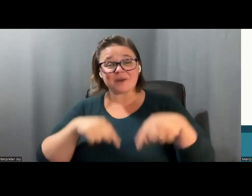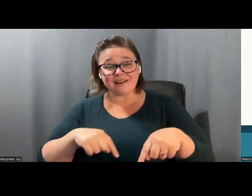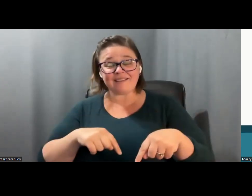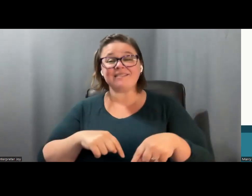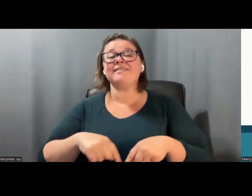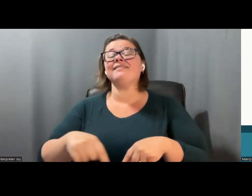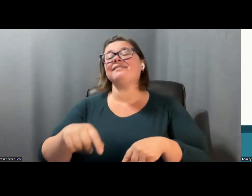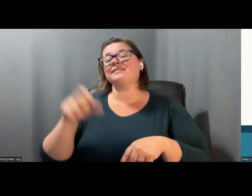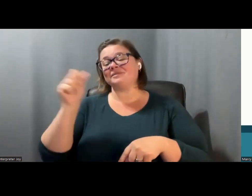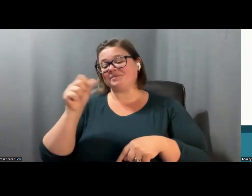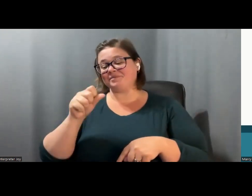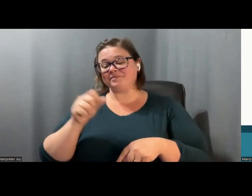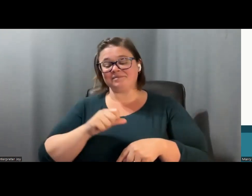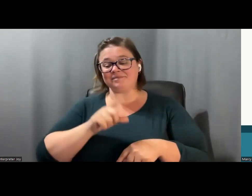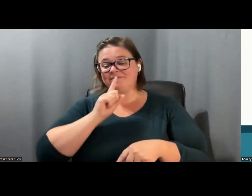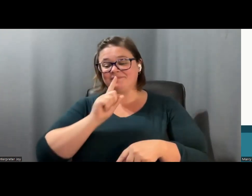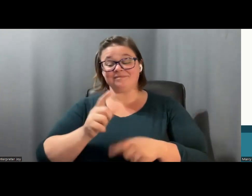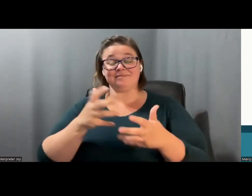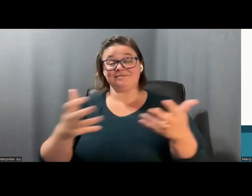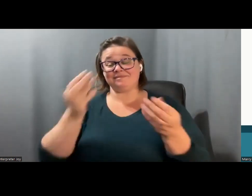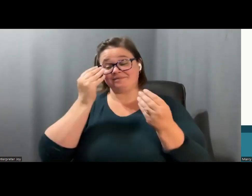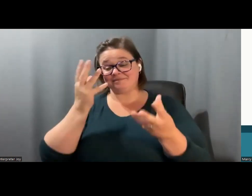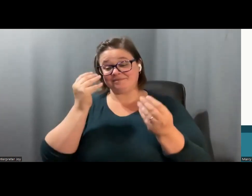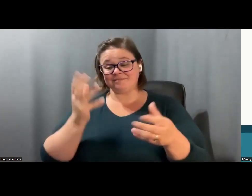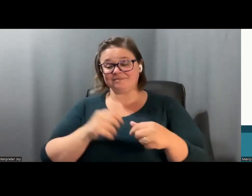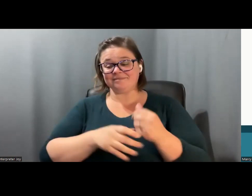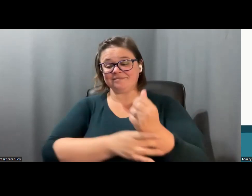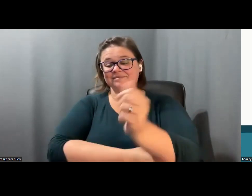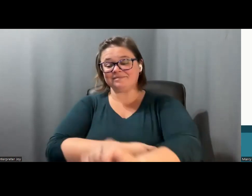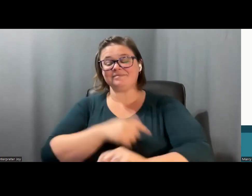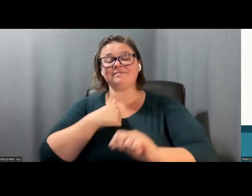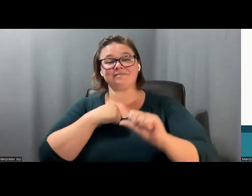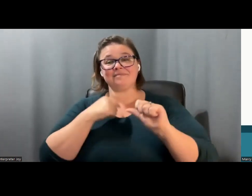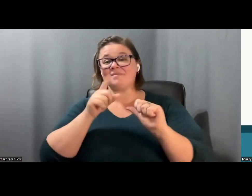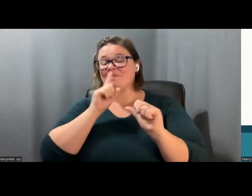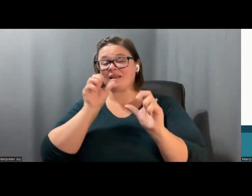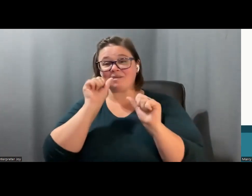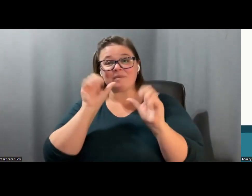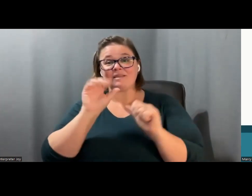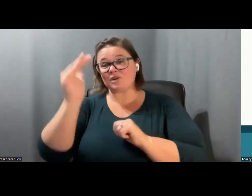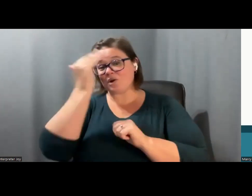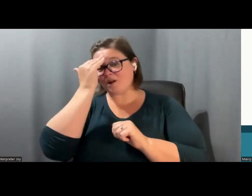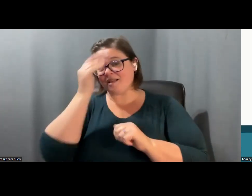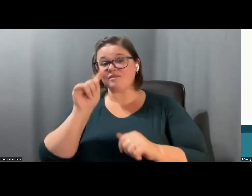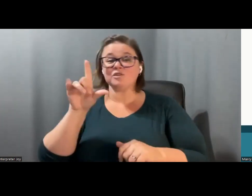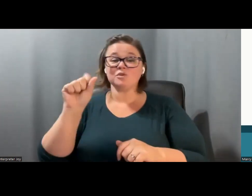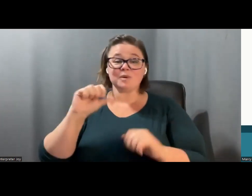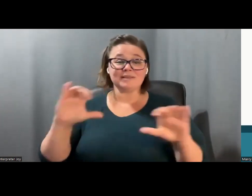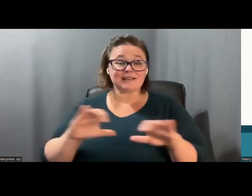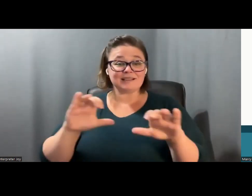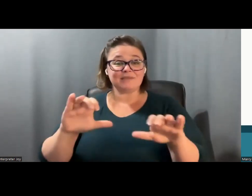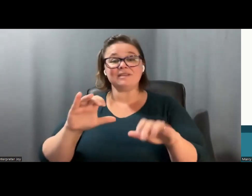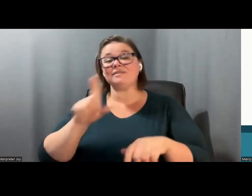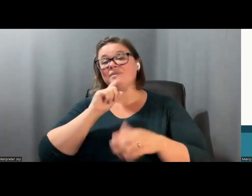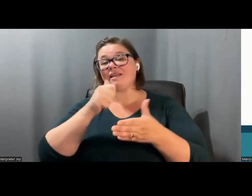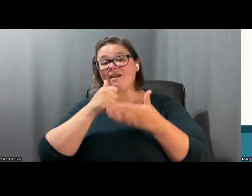guys, such a wealth of information. And I'm really amazed at your knowledge of the tools and activities. And it's so helpful,